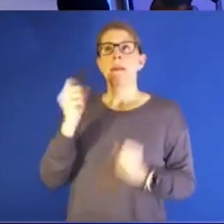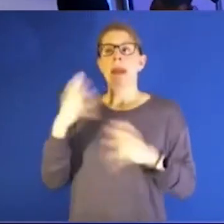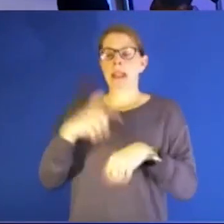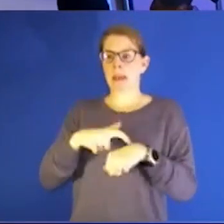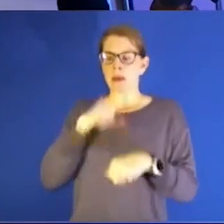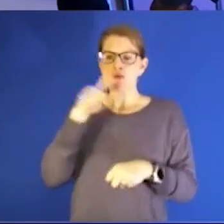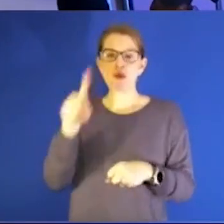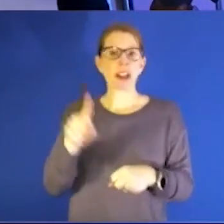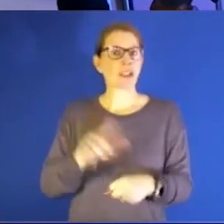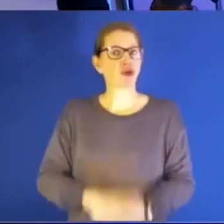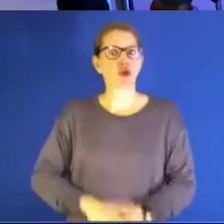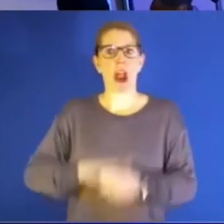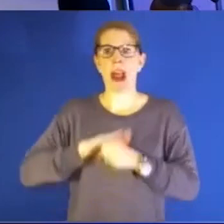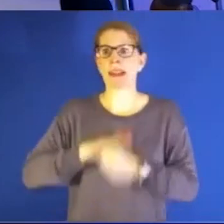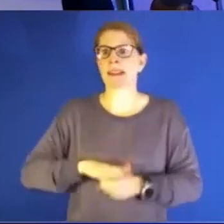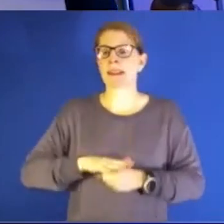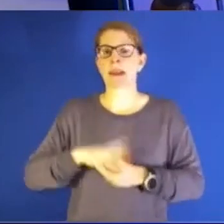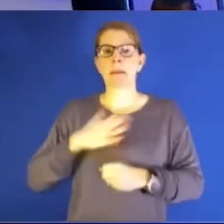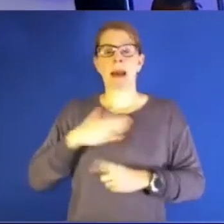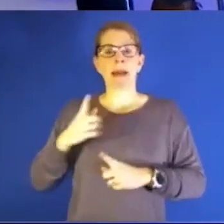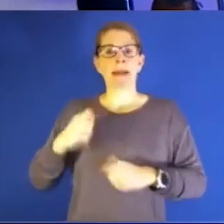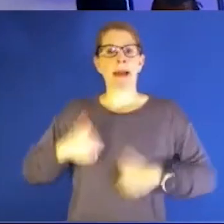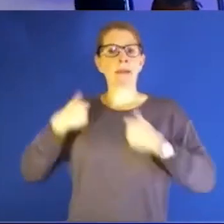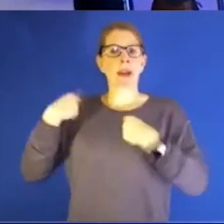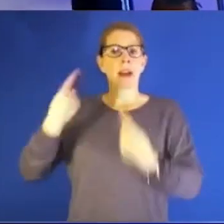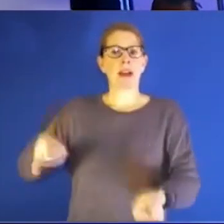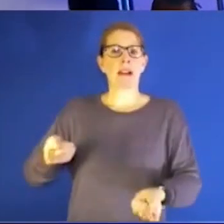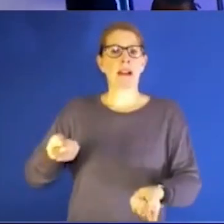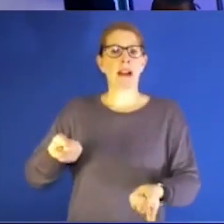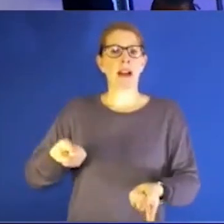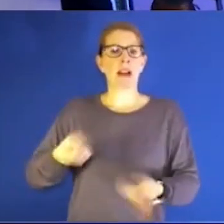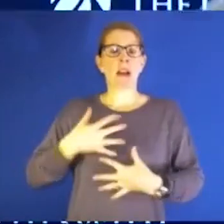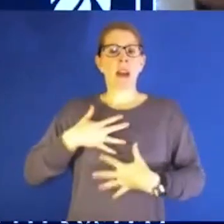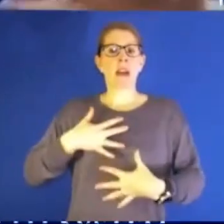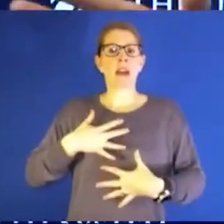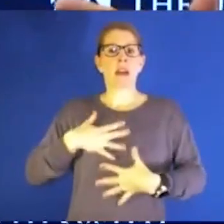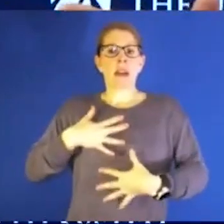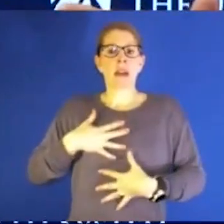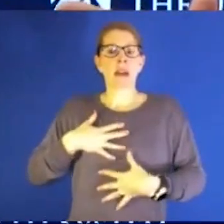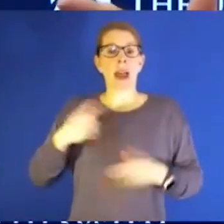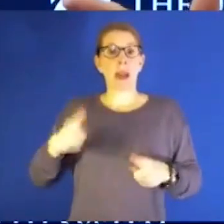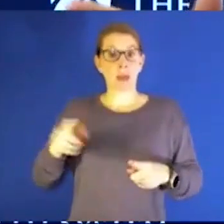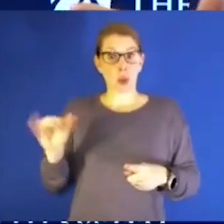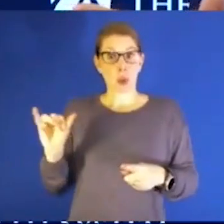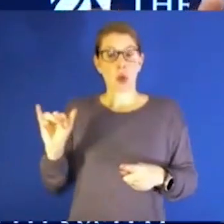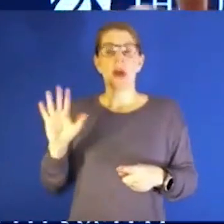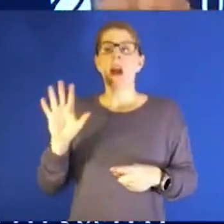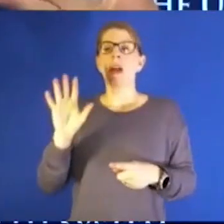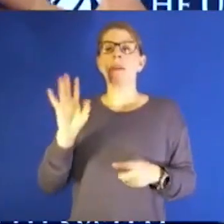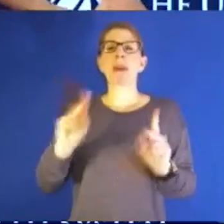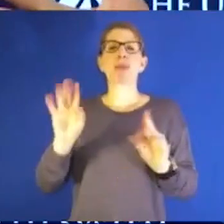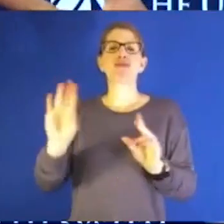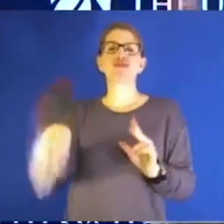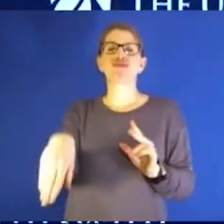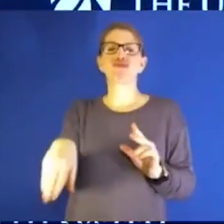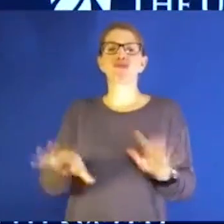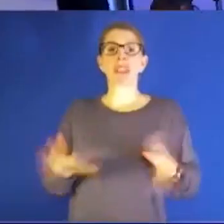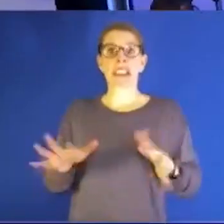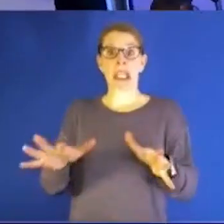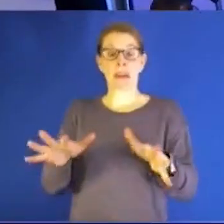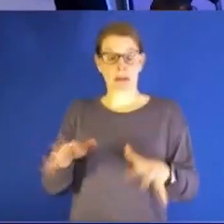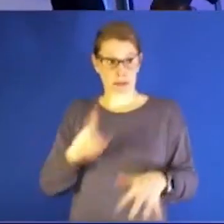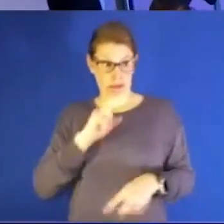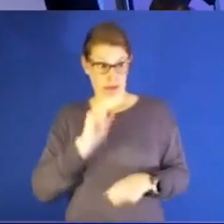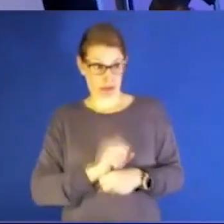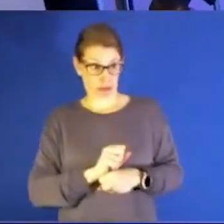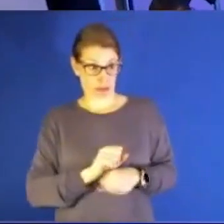life, and I wondered, sometimes you do get a little short of breath when that happens too. We think, well, it's just anxiety. You wonder, is it just anxiety? Well,